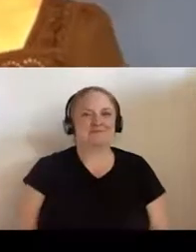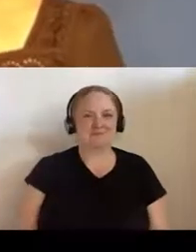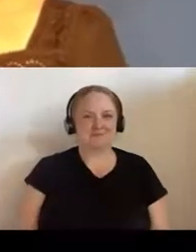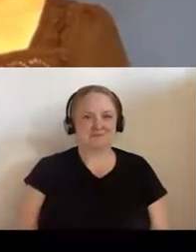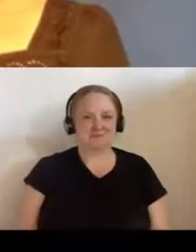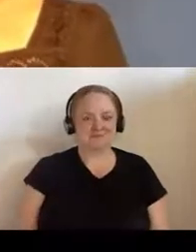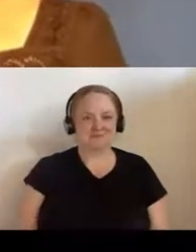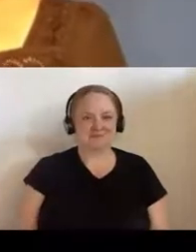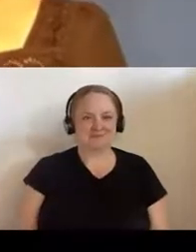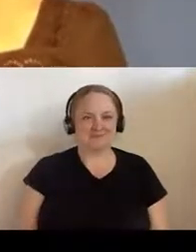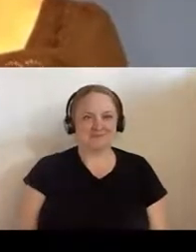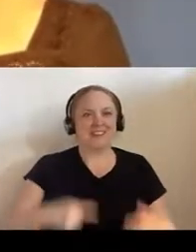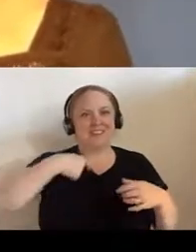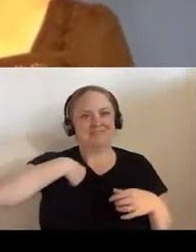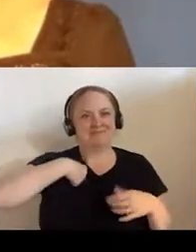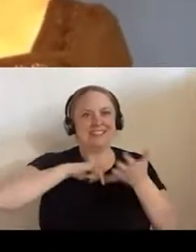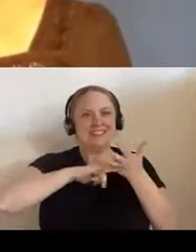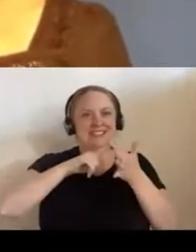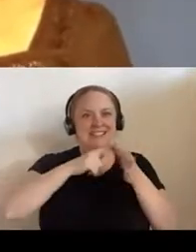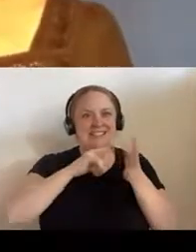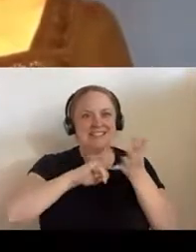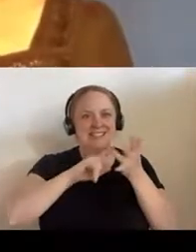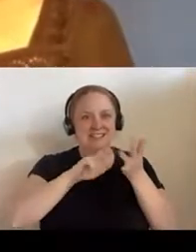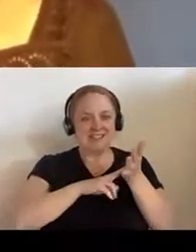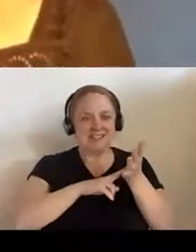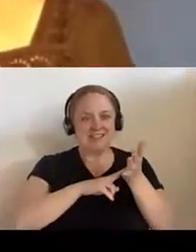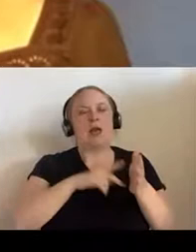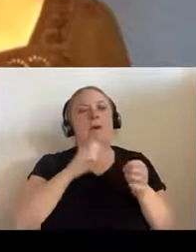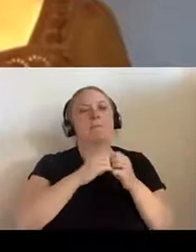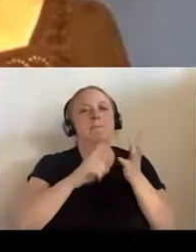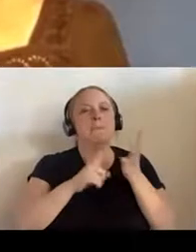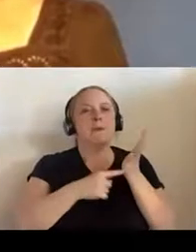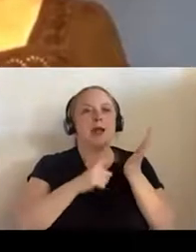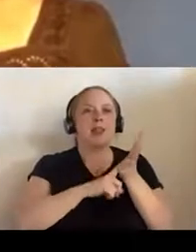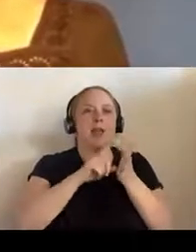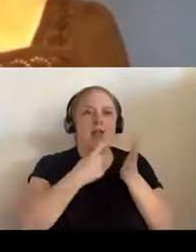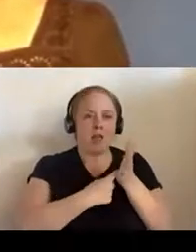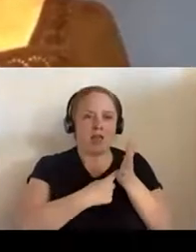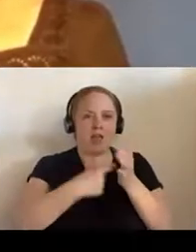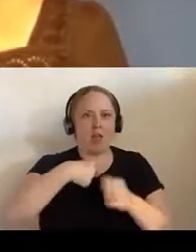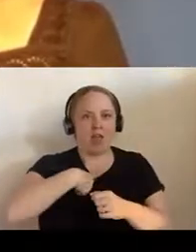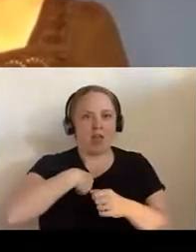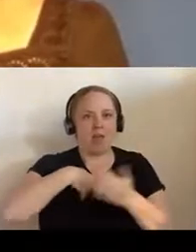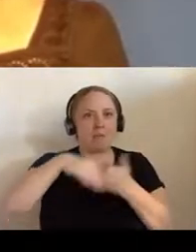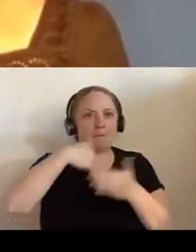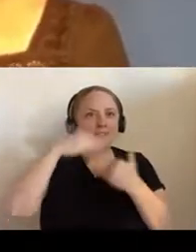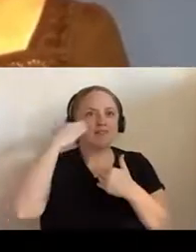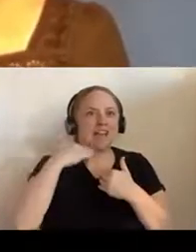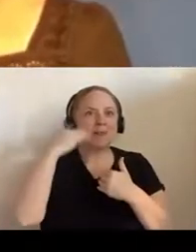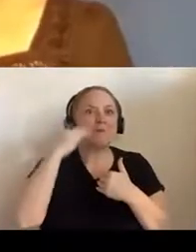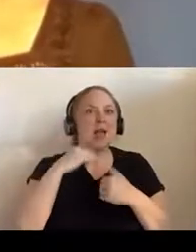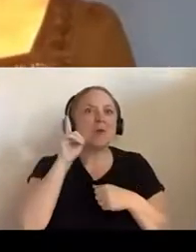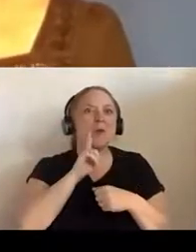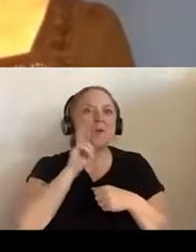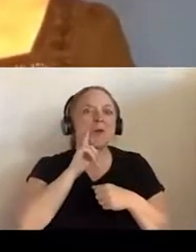And I'm Susan Butler. My pronouns are she, her. I am a mixed-race Black woman with a short